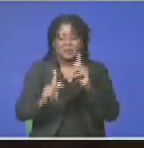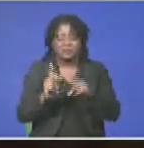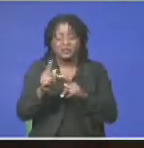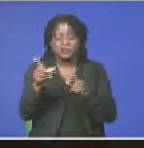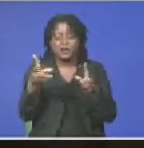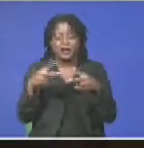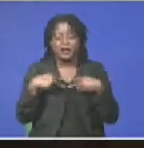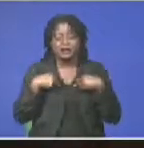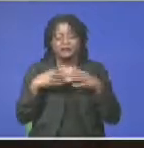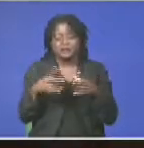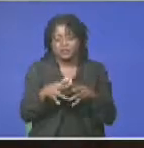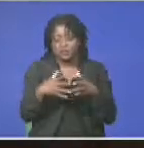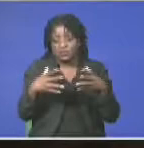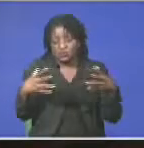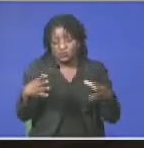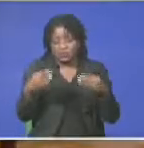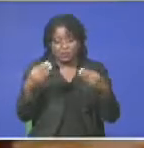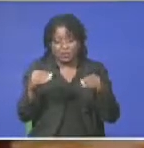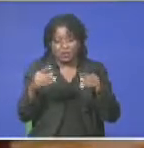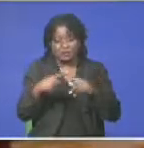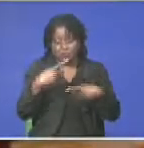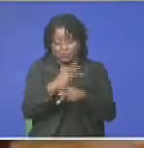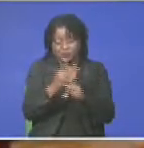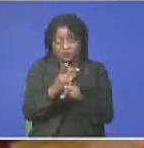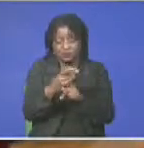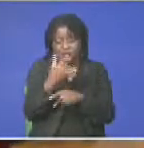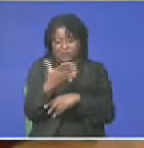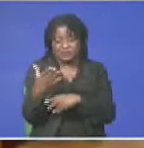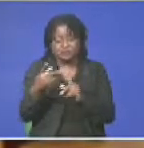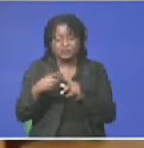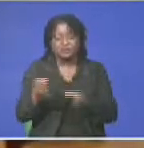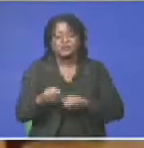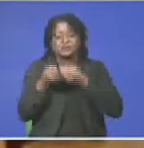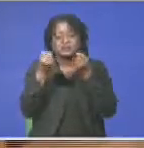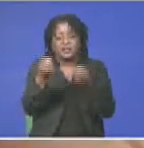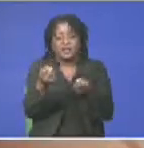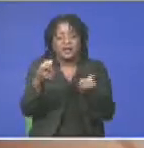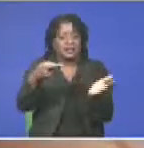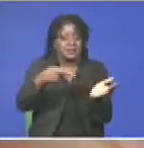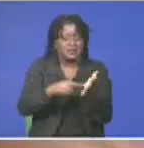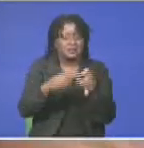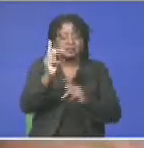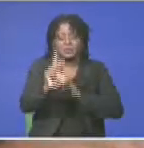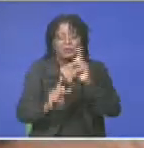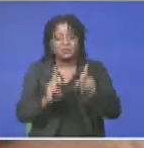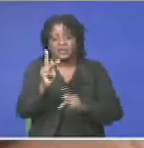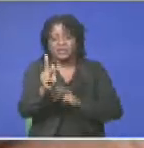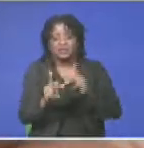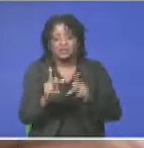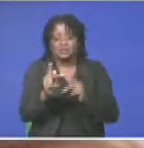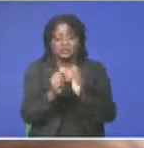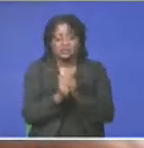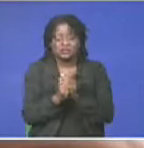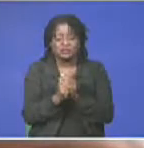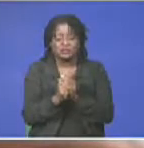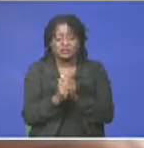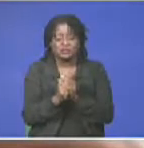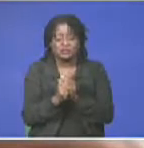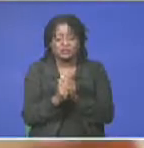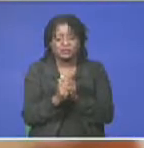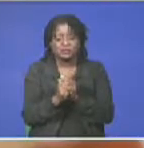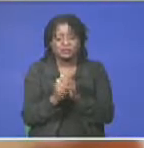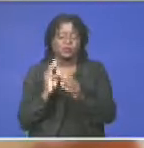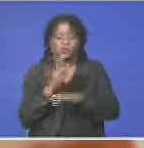to produce items to supply this population. Now, I don't want to confine the discussion